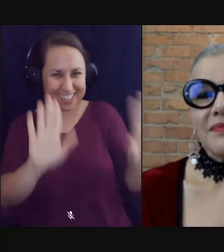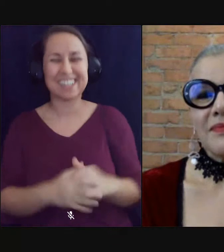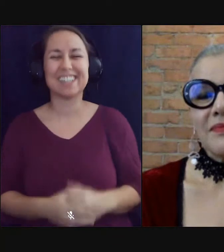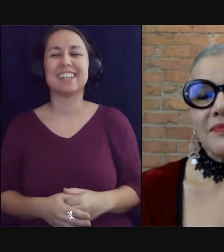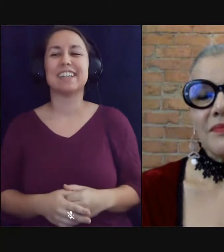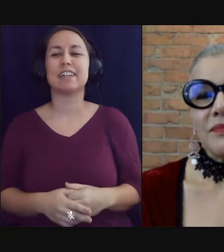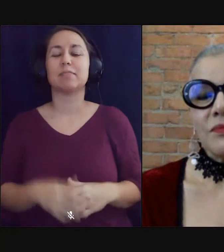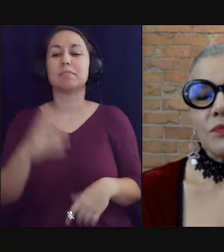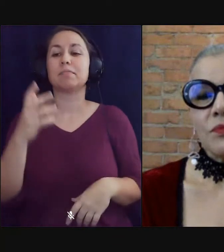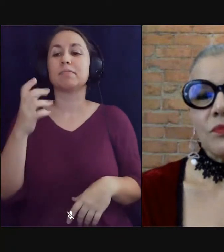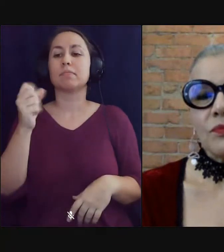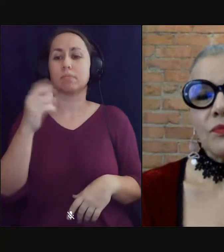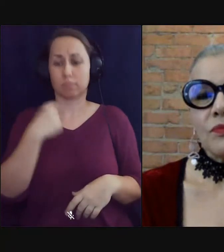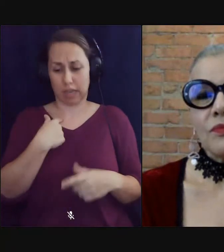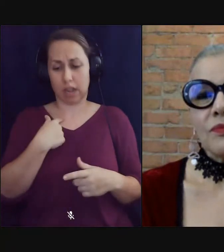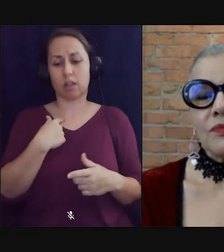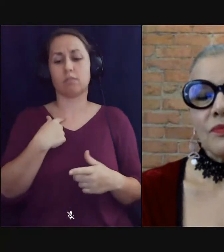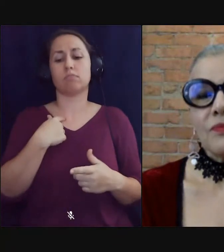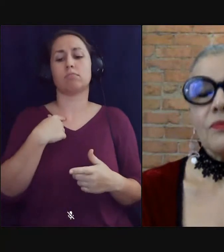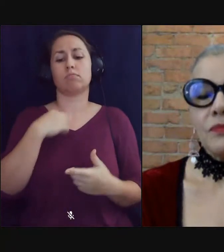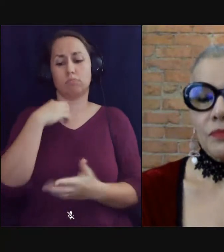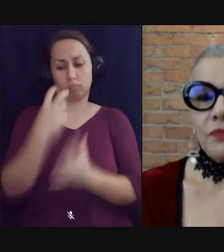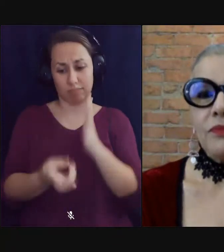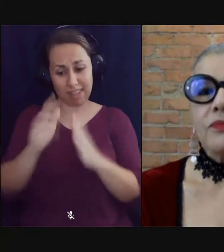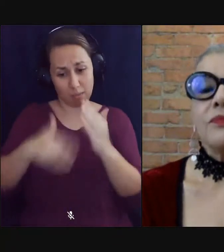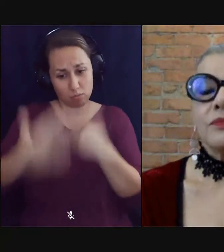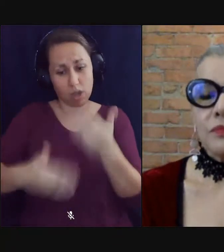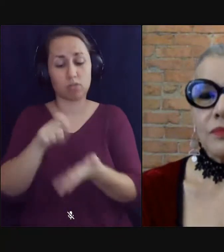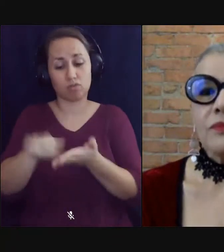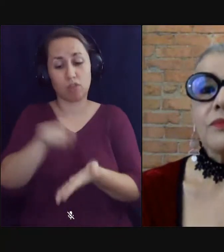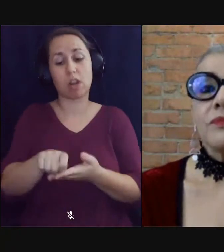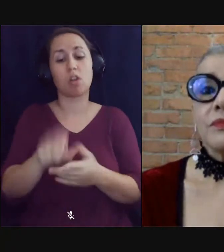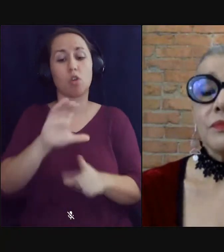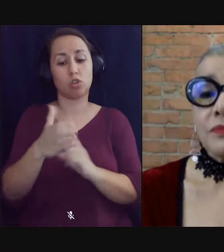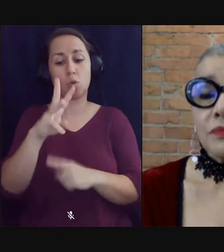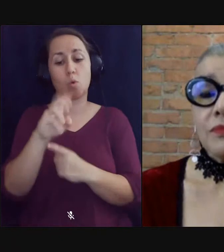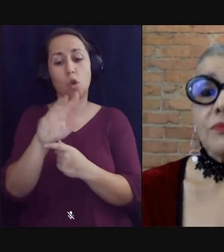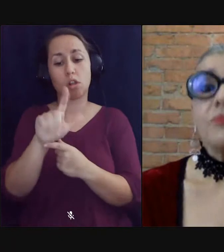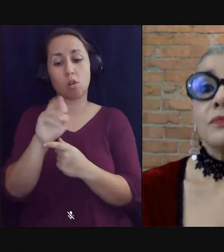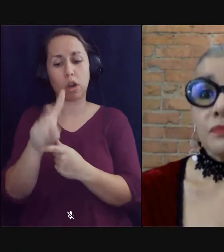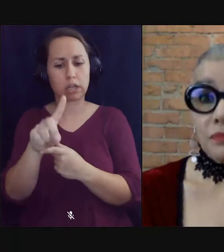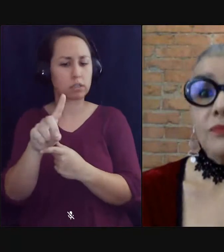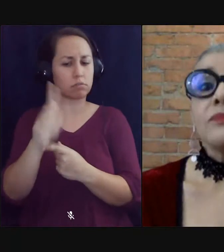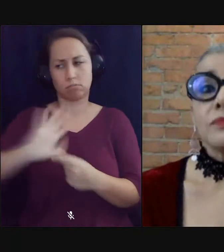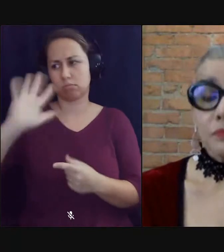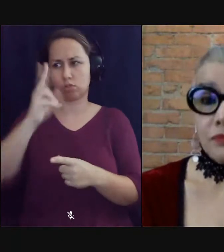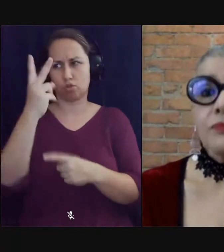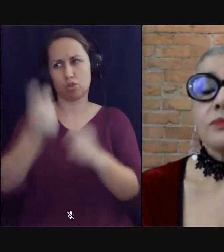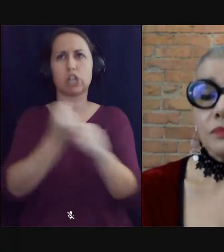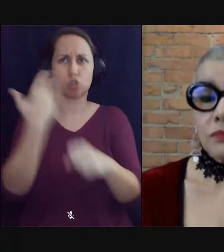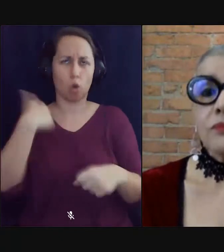in right to the process of writing Culture Warlords about 2 years ago, and I was very angry already. I mean, I'd